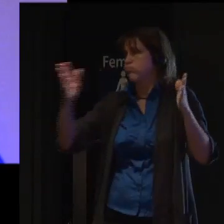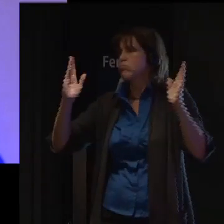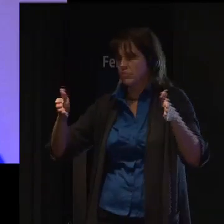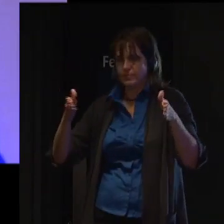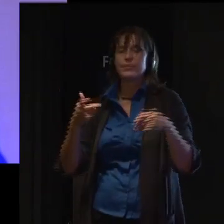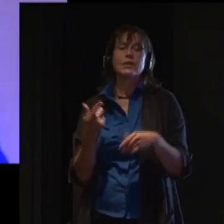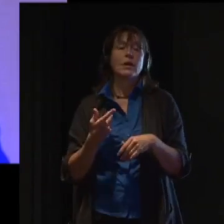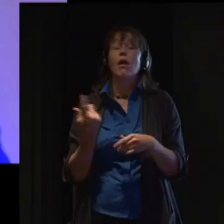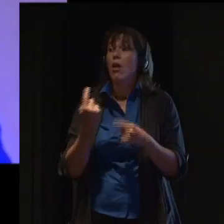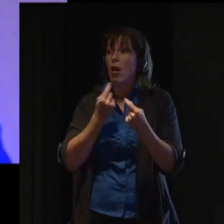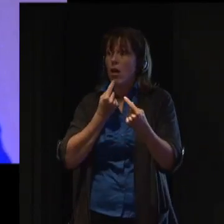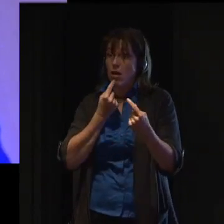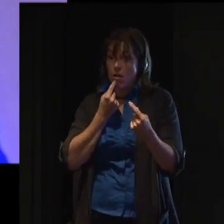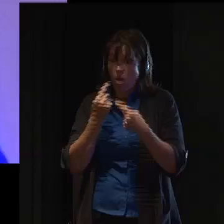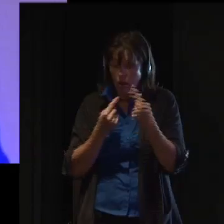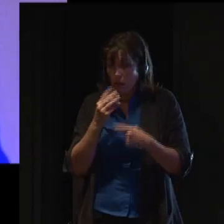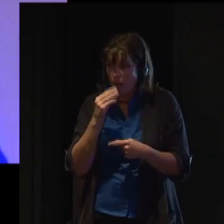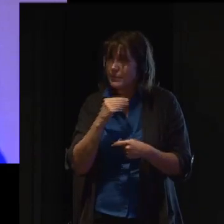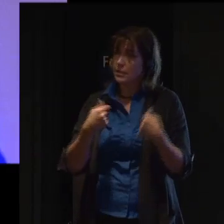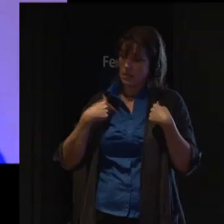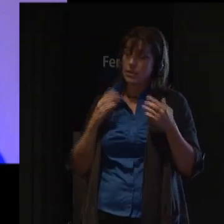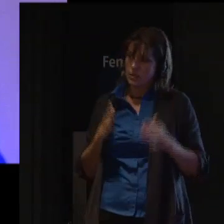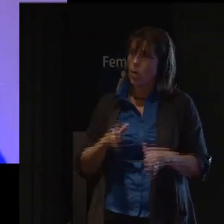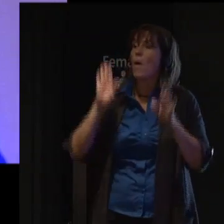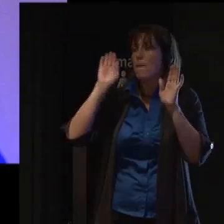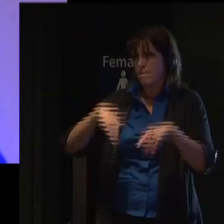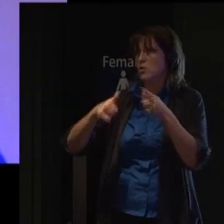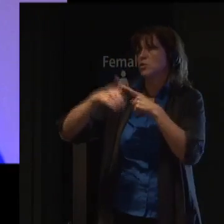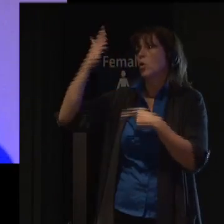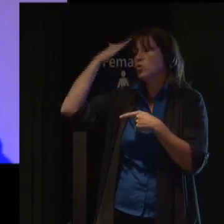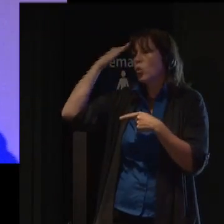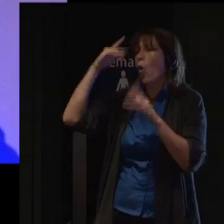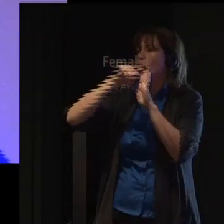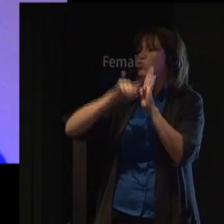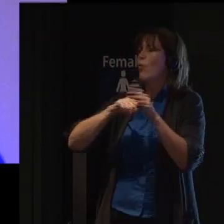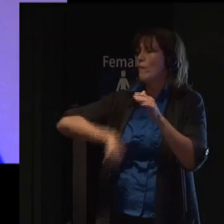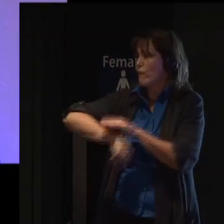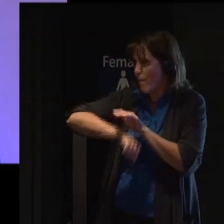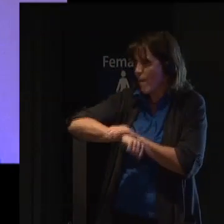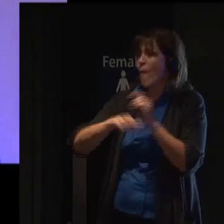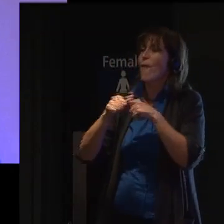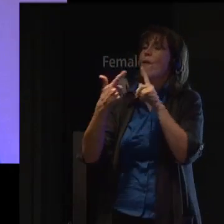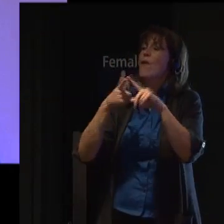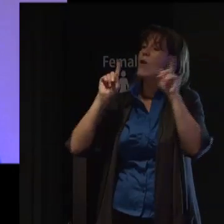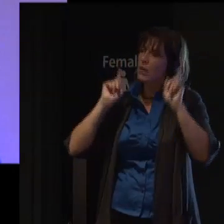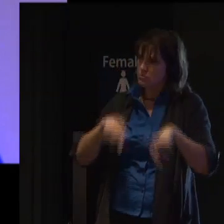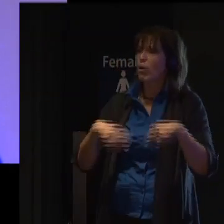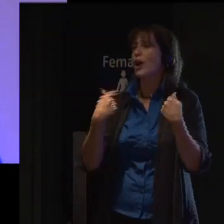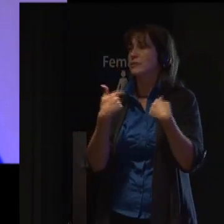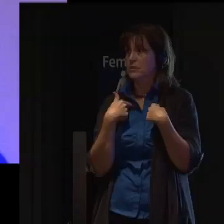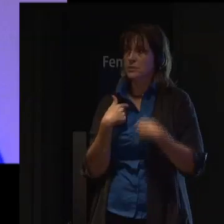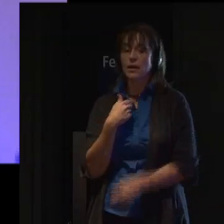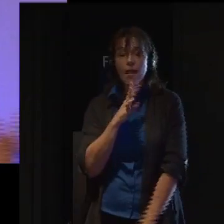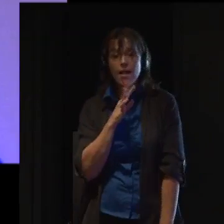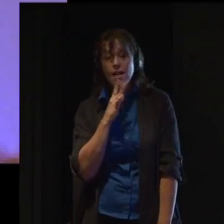a commentary? You have to know about the football rules. You have to have the ability to talk about 90